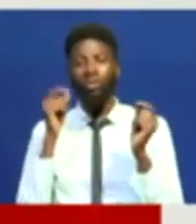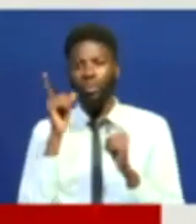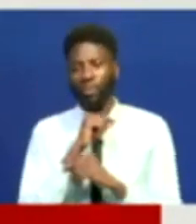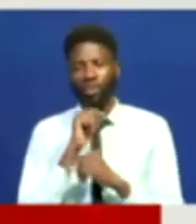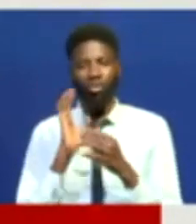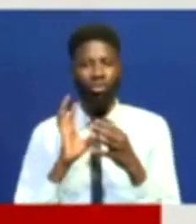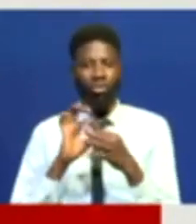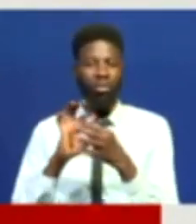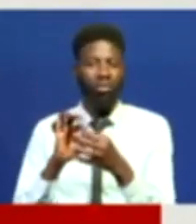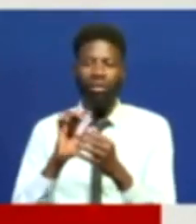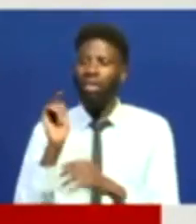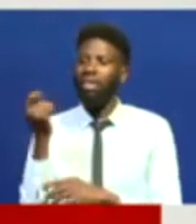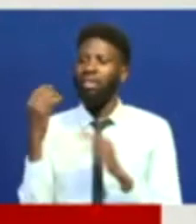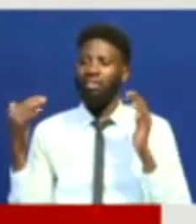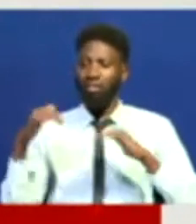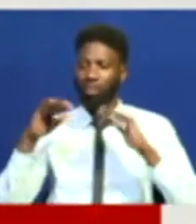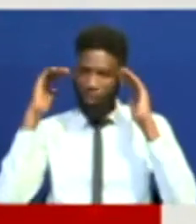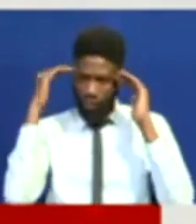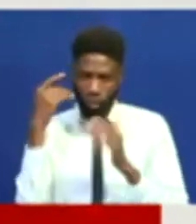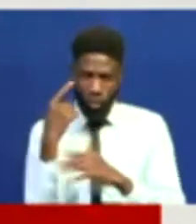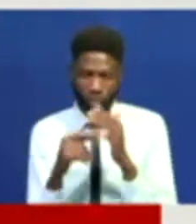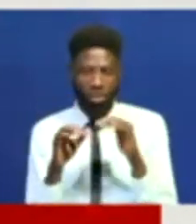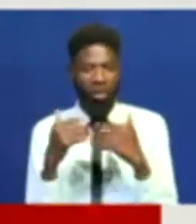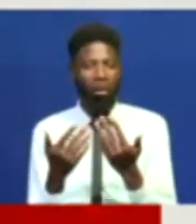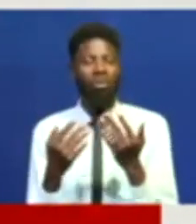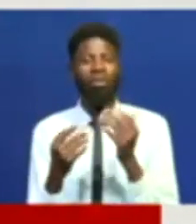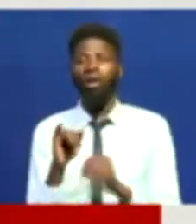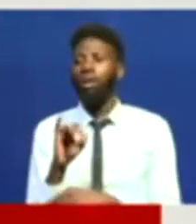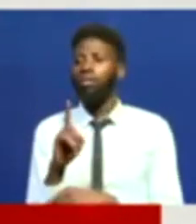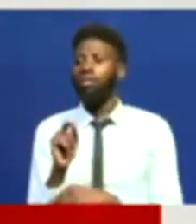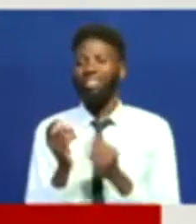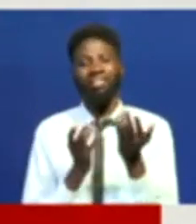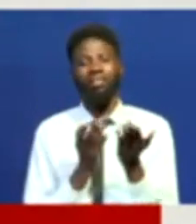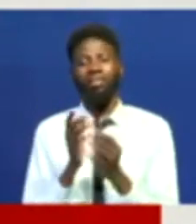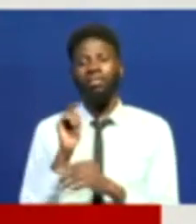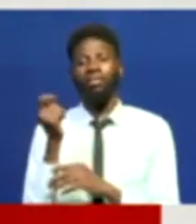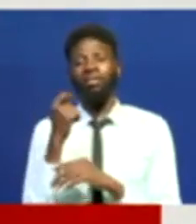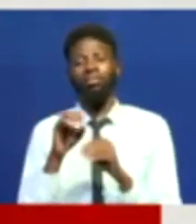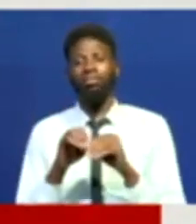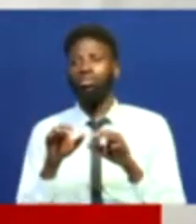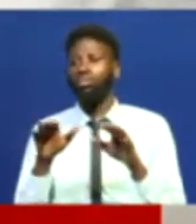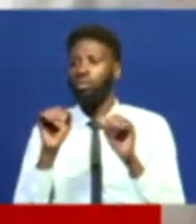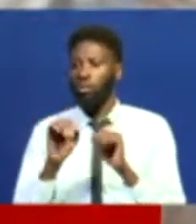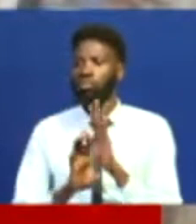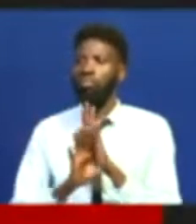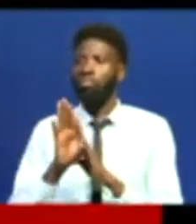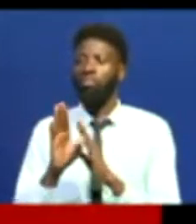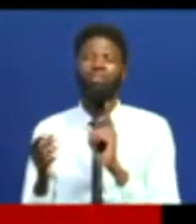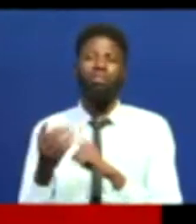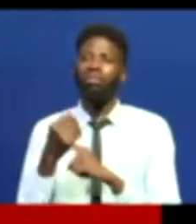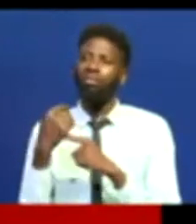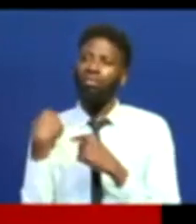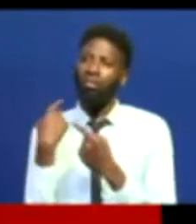the issue has always been how to drive and deepen ICT services here in the country, and so much has been achieved. So